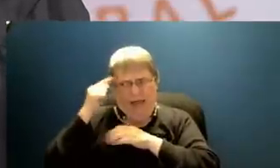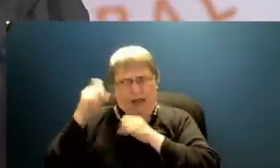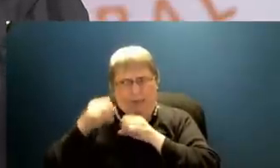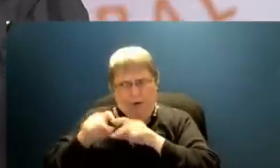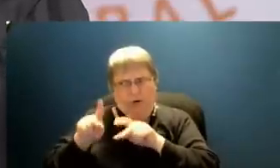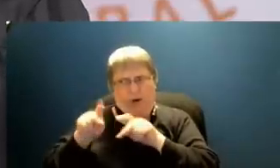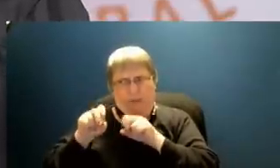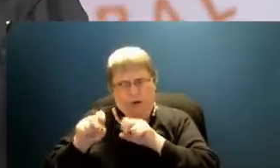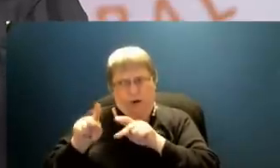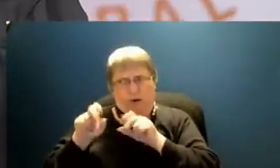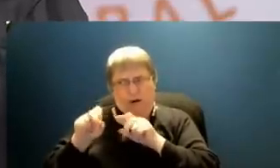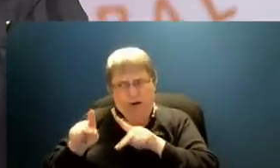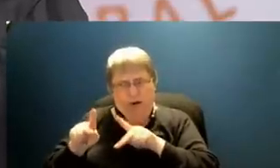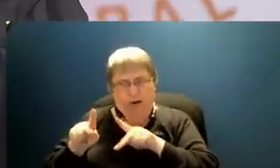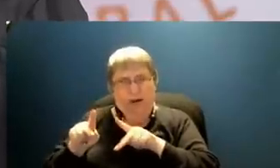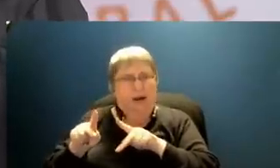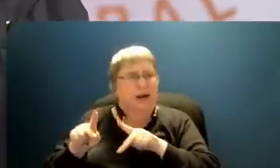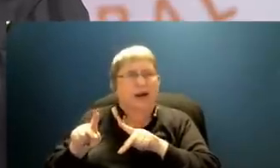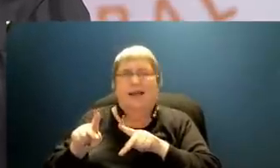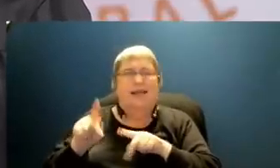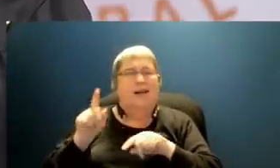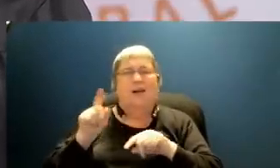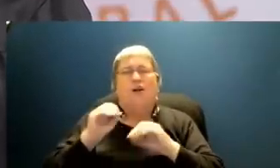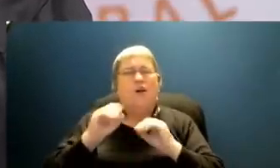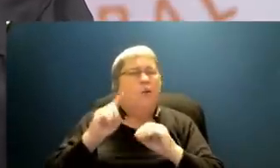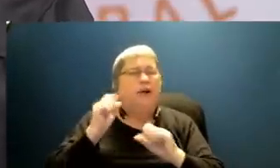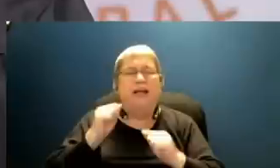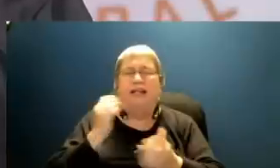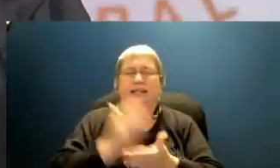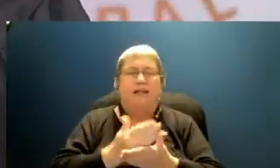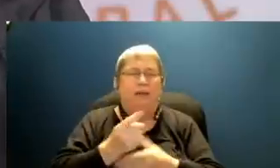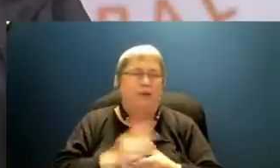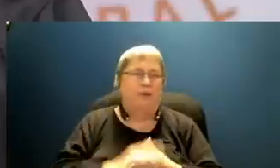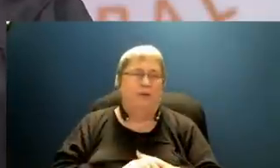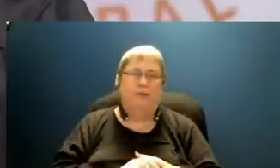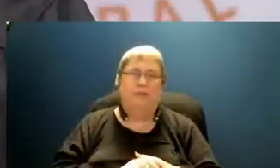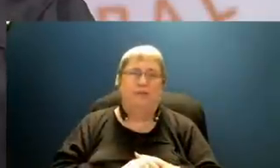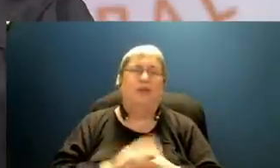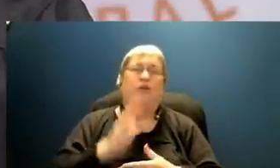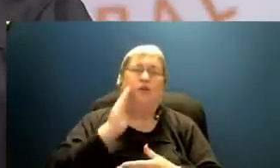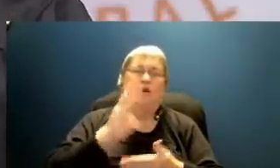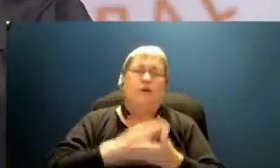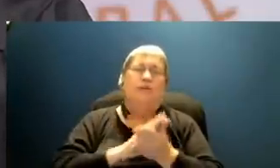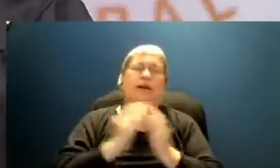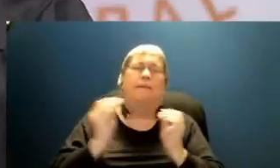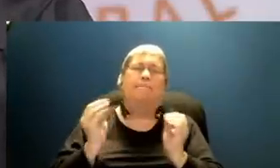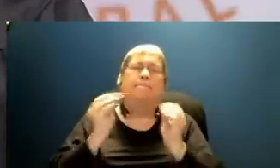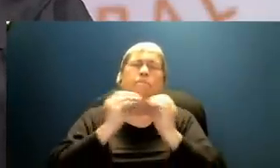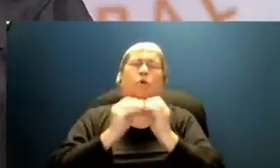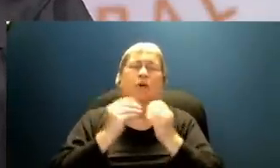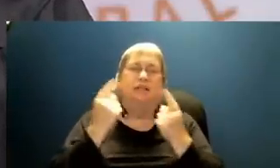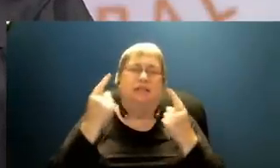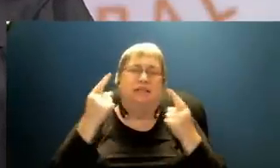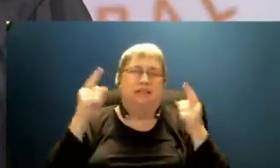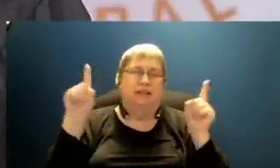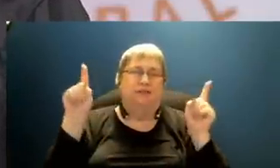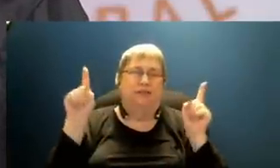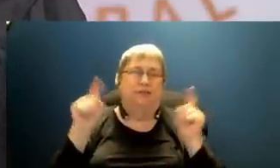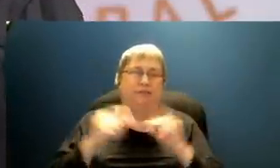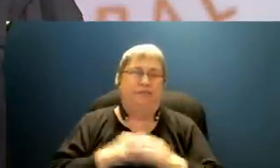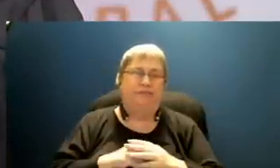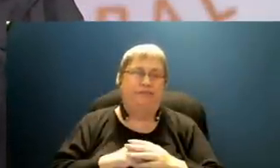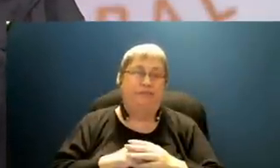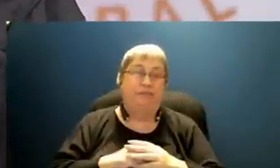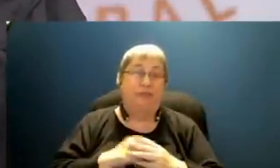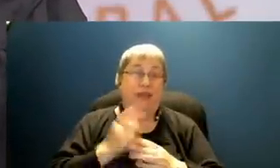become unstoppable. You will become even more successful than you already are. So if you want to